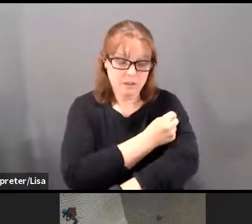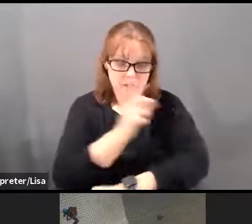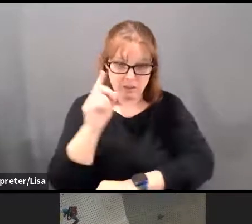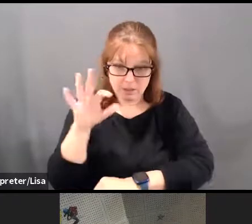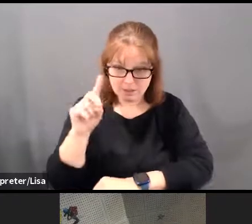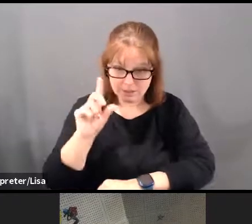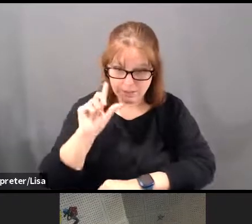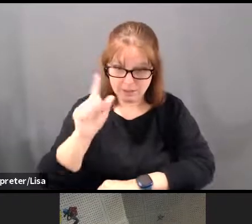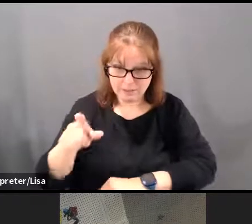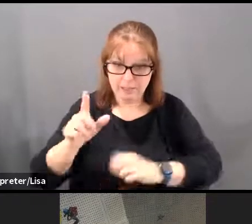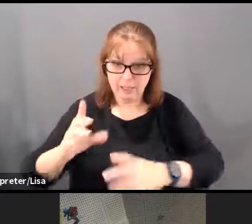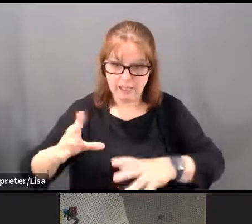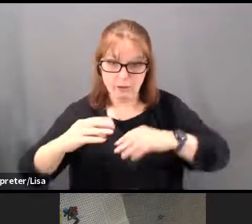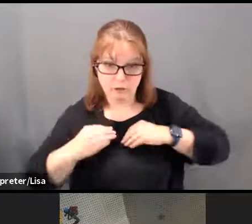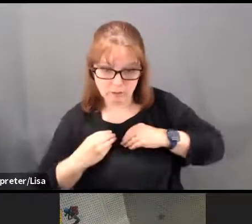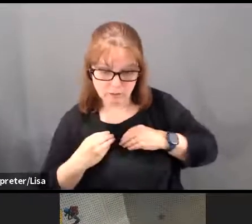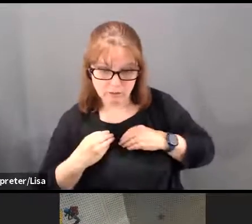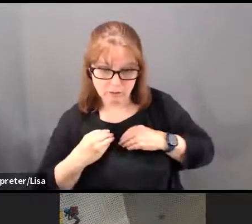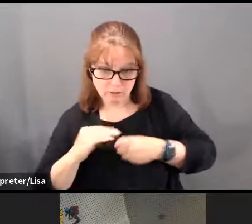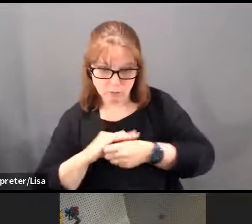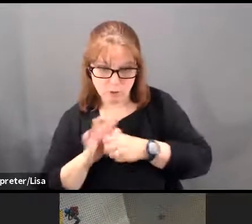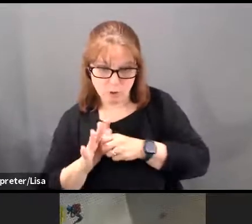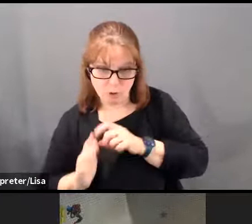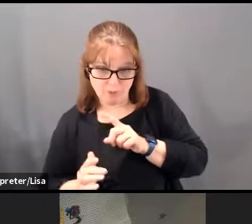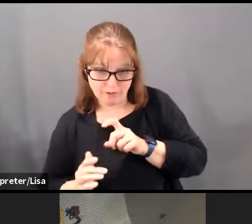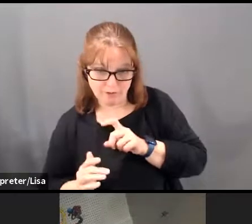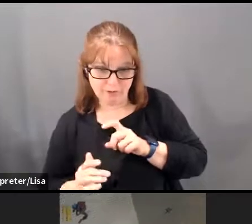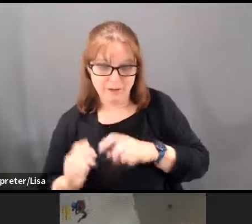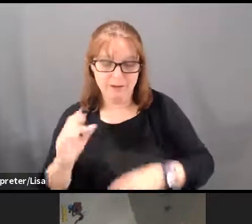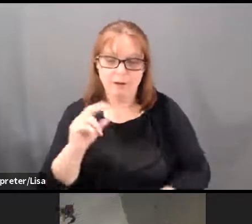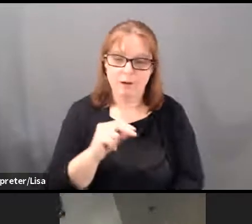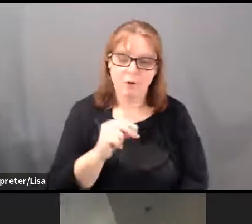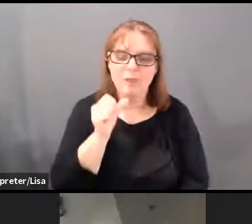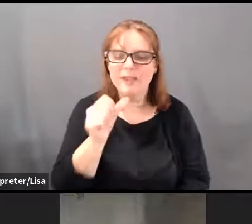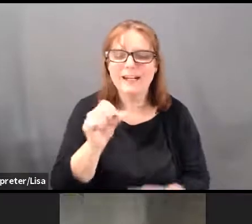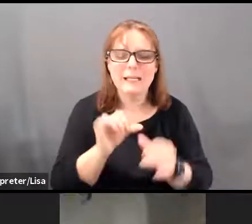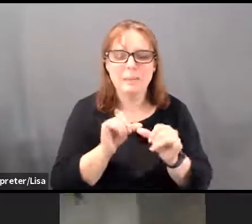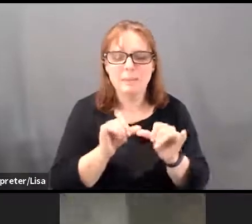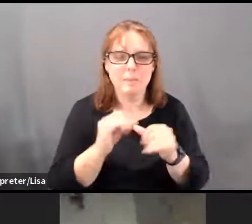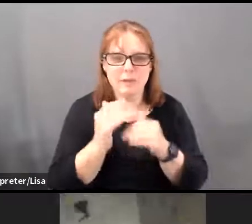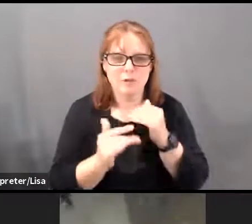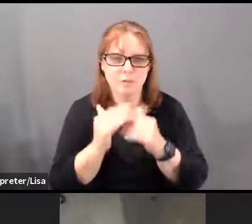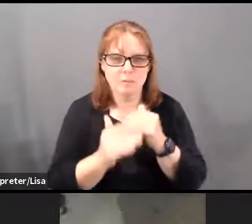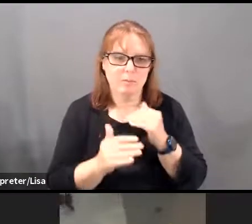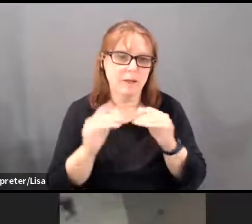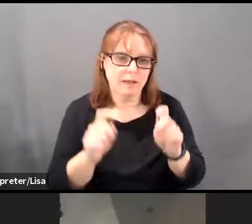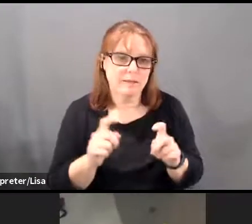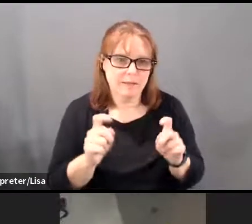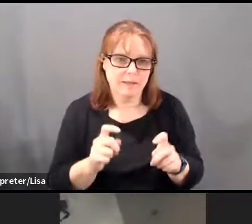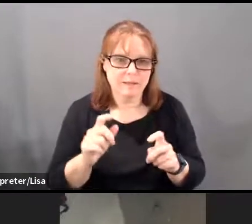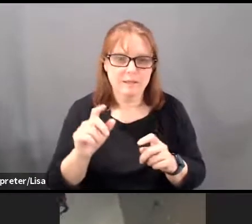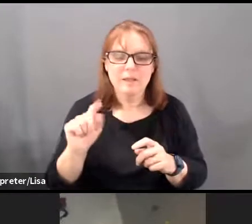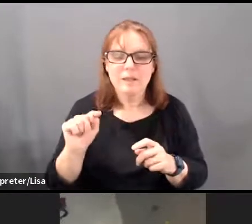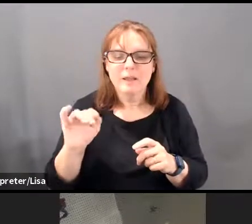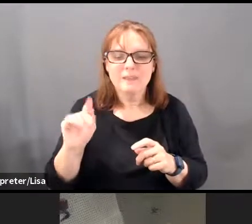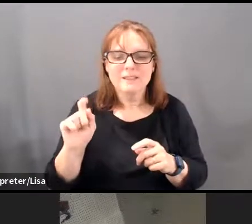how the clinical trials were done. They didn't measure blood tests. So we don't know if the blood titers actually mean anything at this point. And there's a reason to believe they